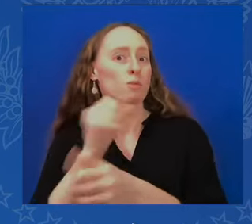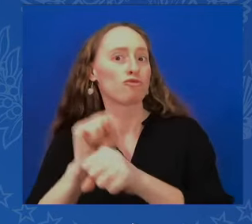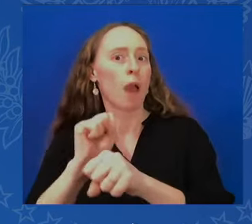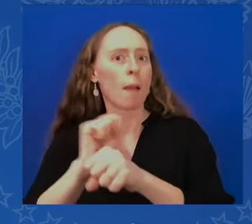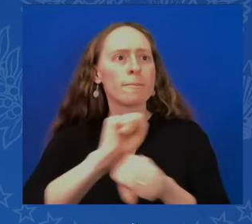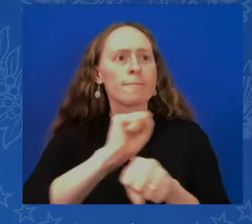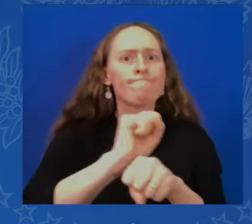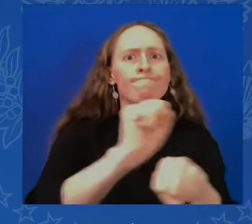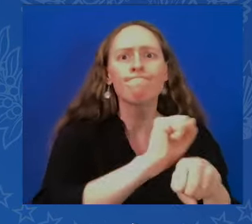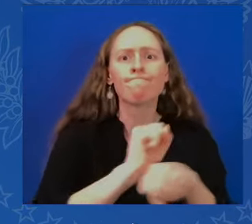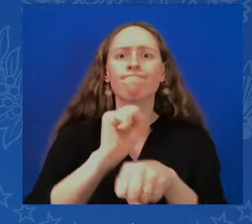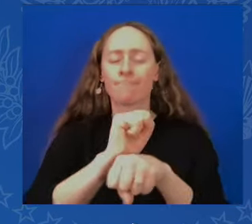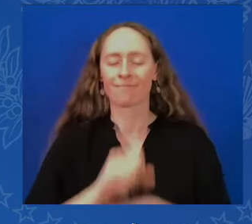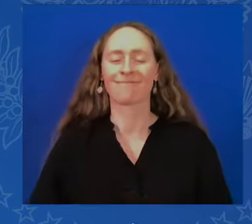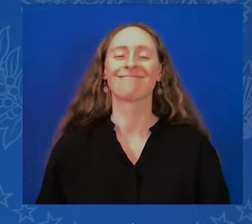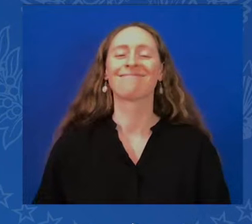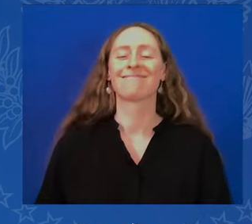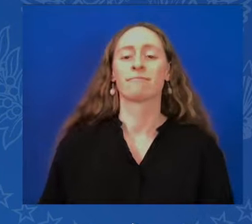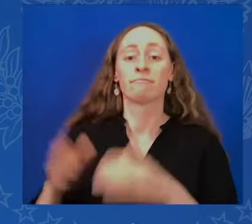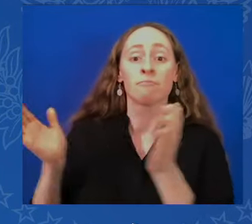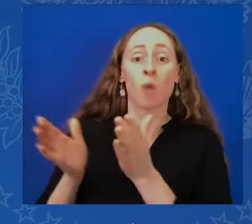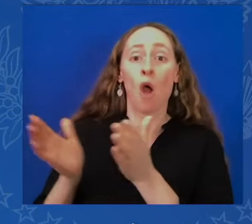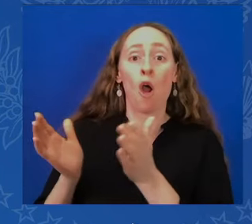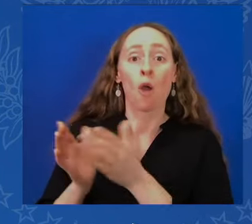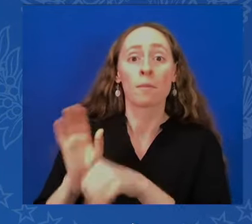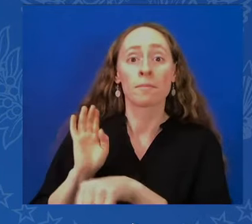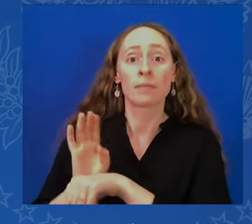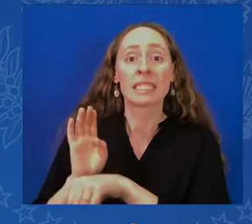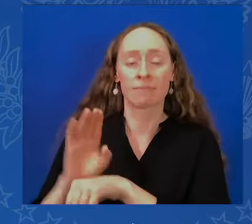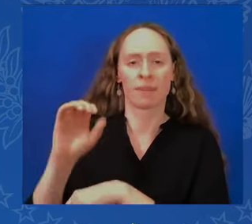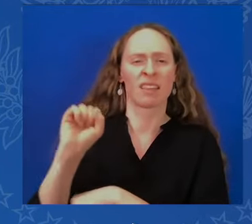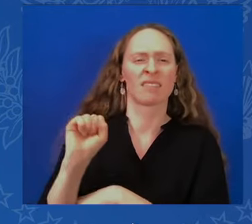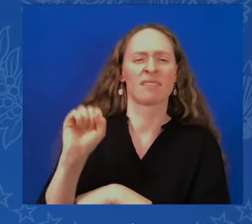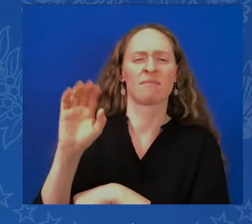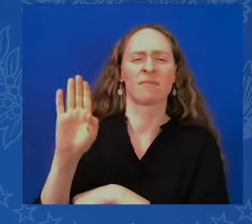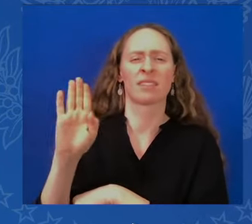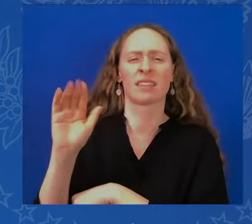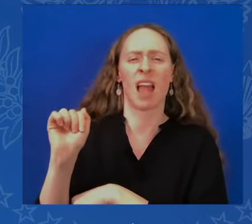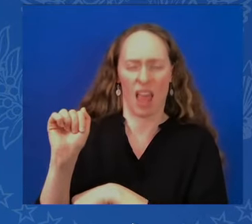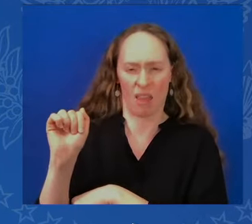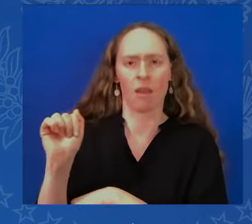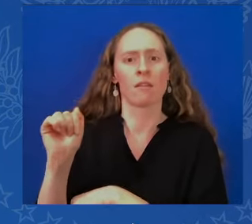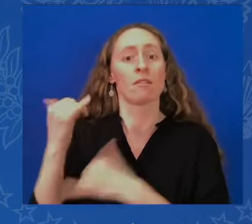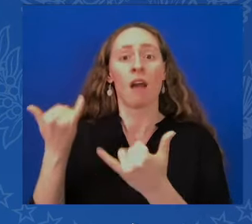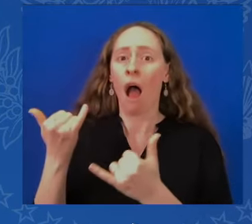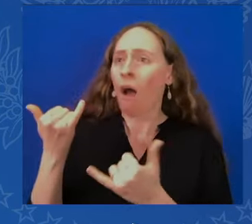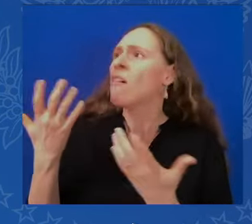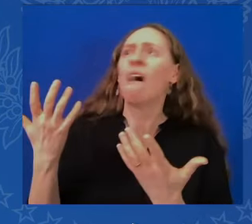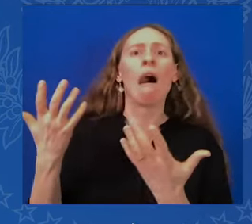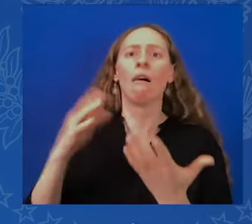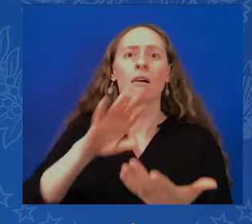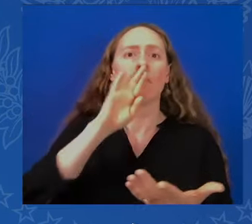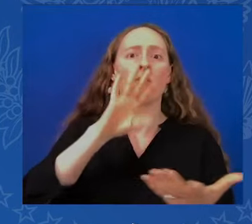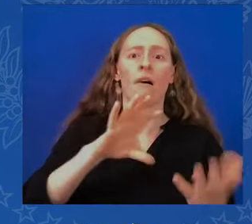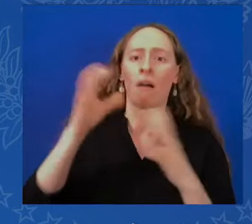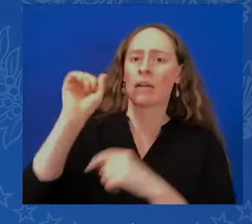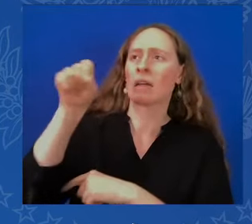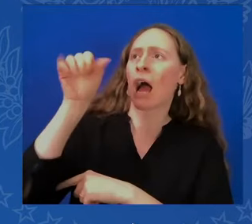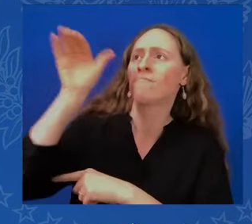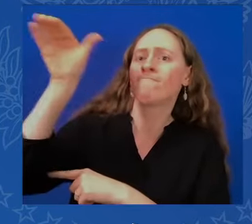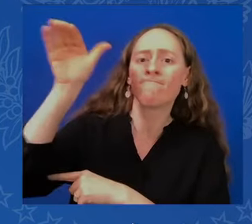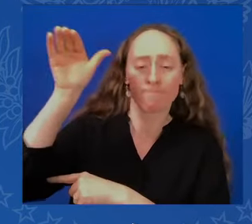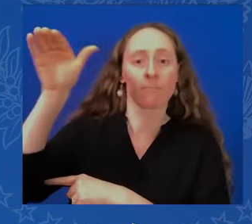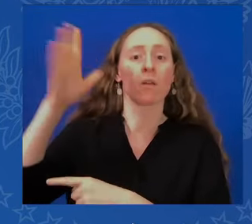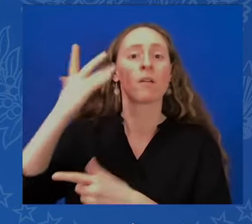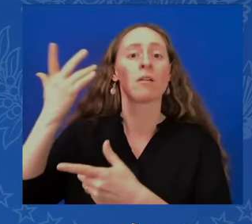disaster declaration, which will allow the SBA to offer low-interest loans for small businesses impacted by the collapse in order to keep things